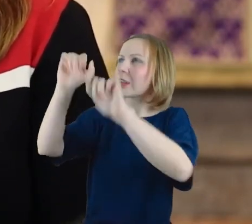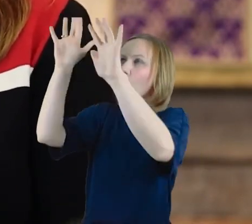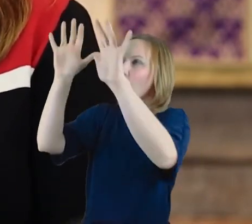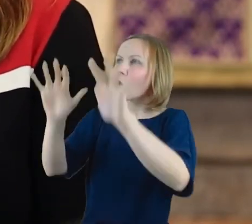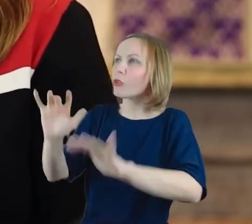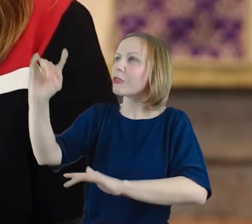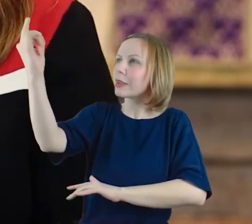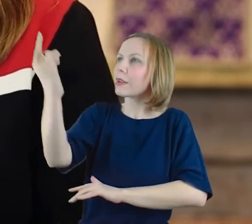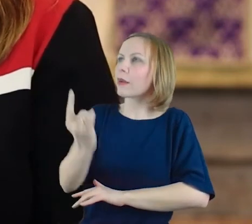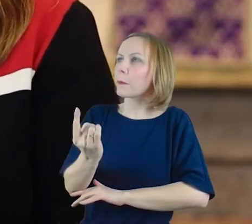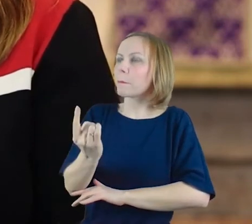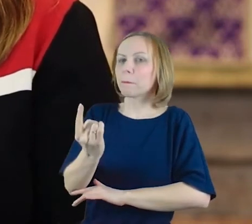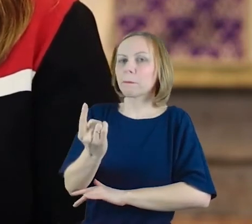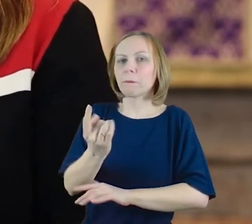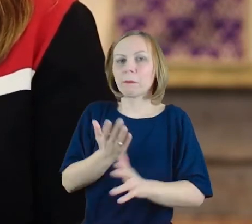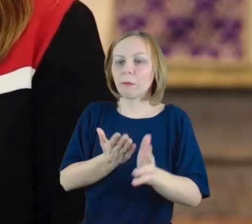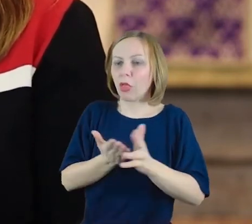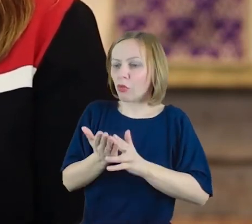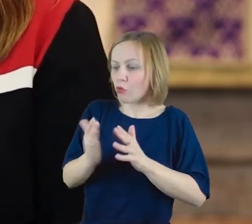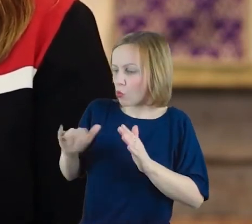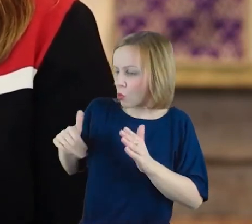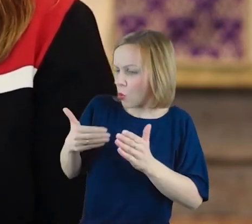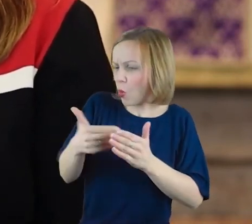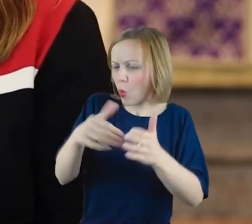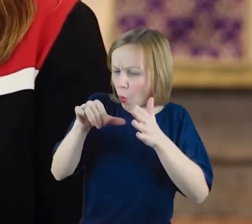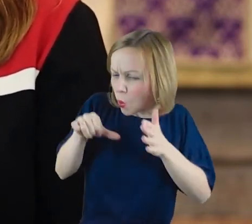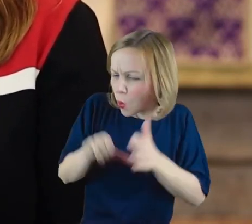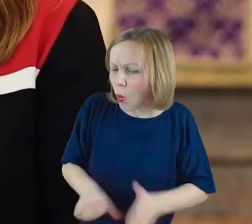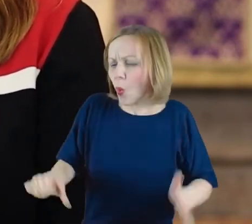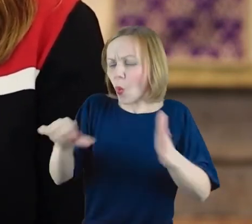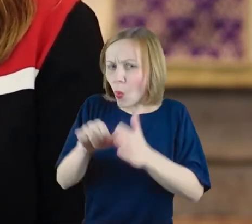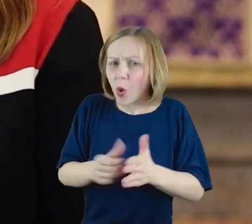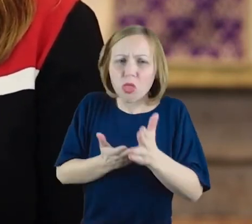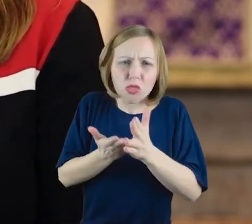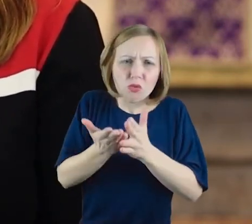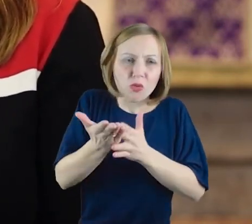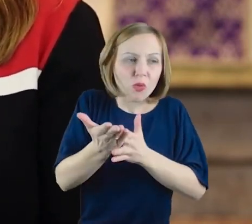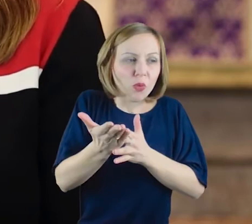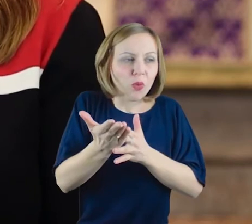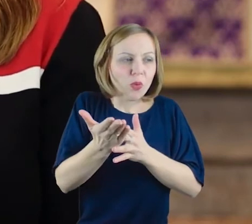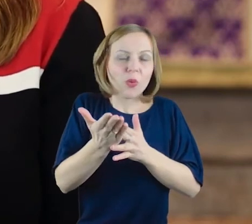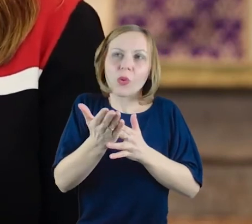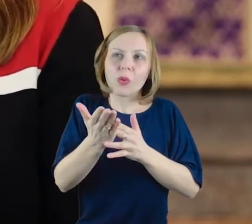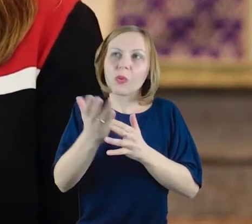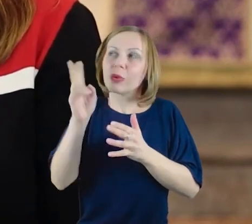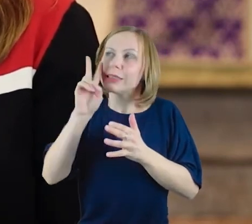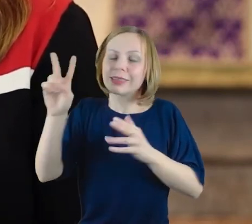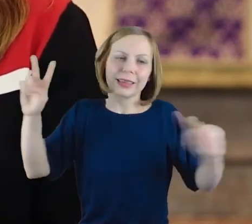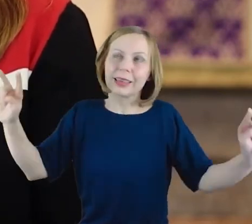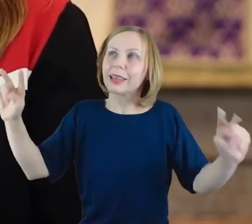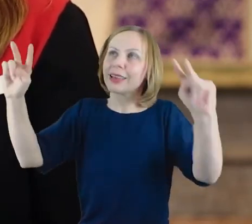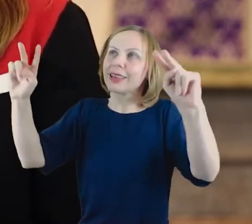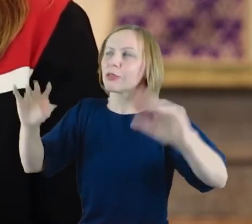through the birth pangs of this present age to see with her our great salvation. In Jesus Christ